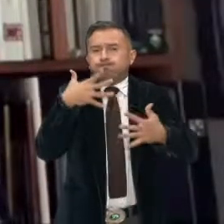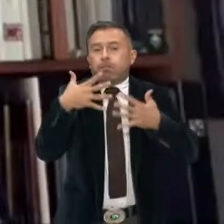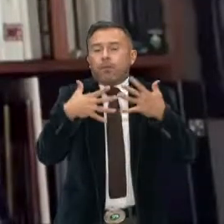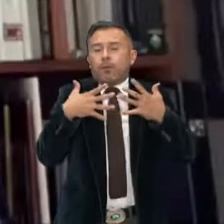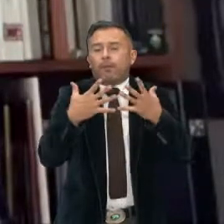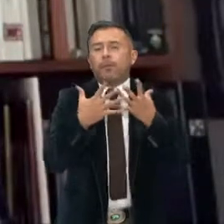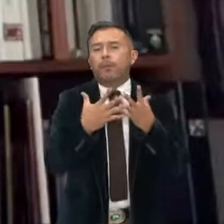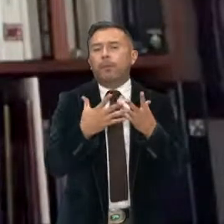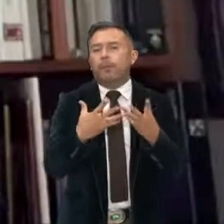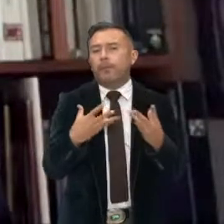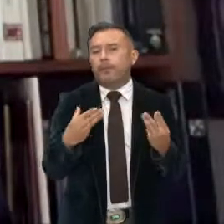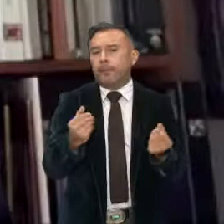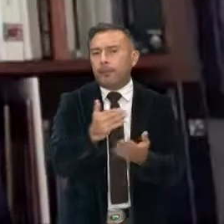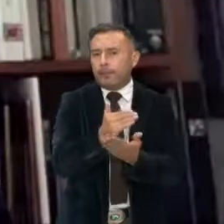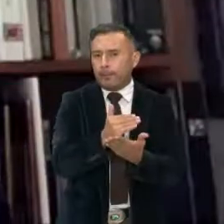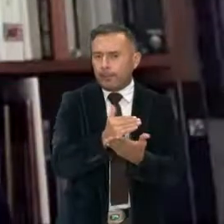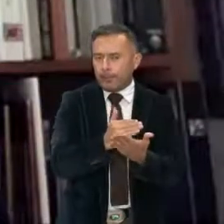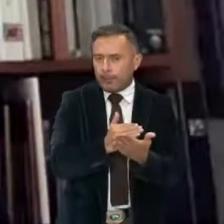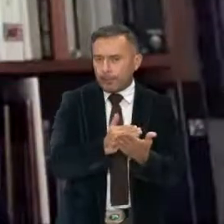to relieve